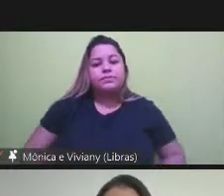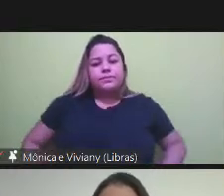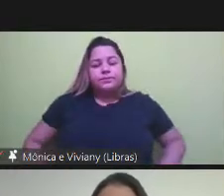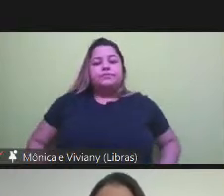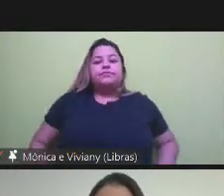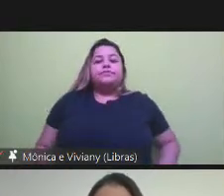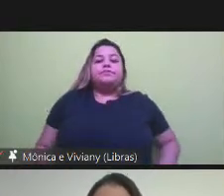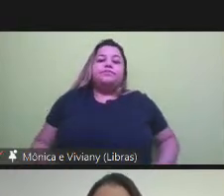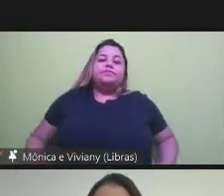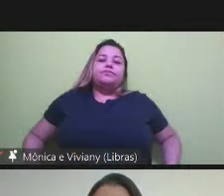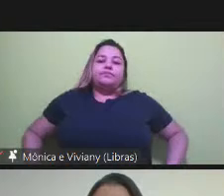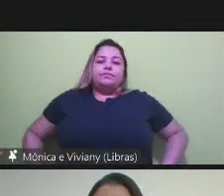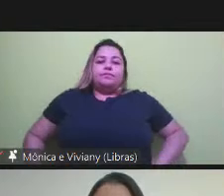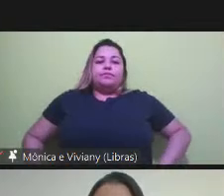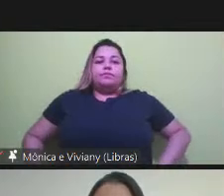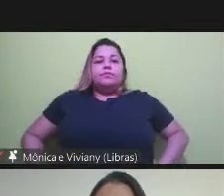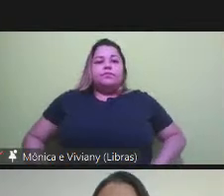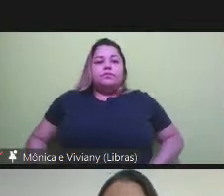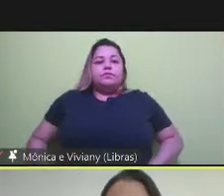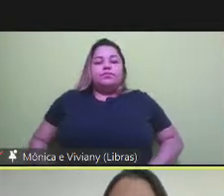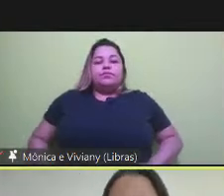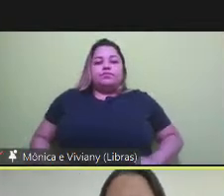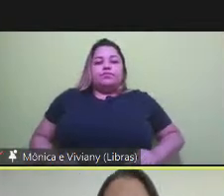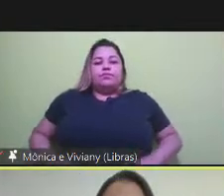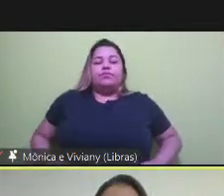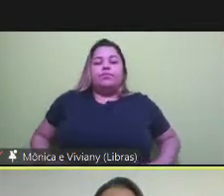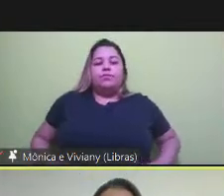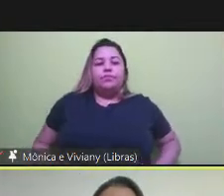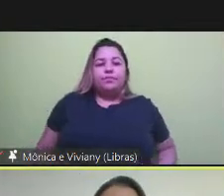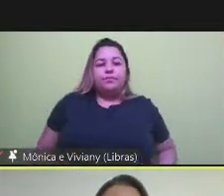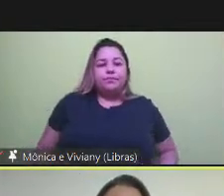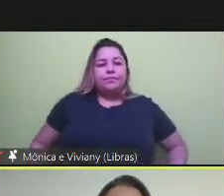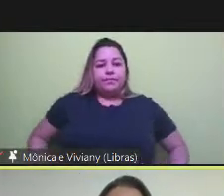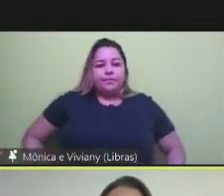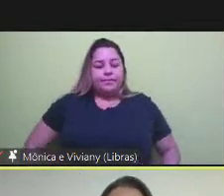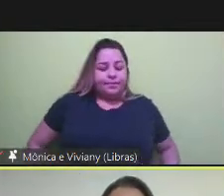seguir. Now, okay, you're going to continue with the presentation.